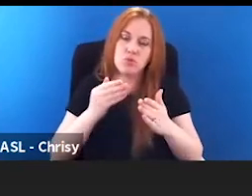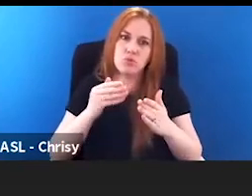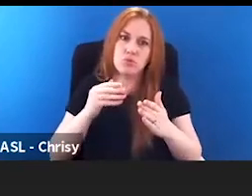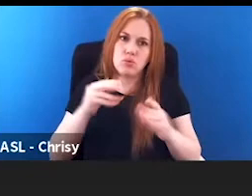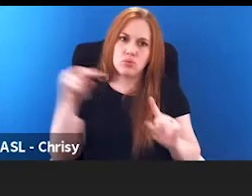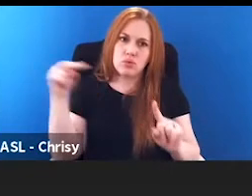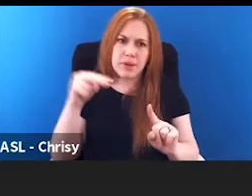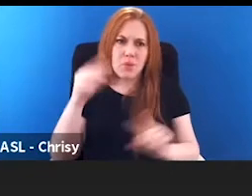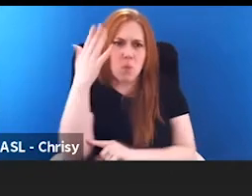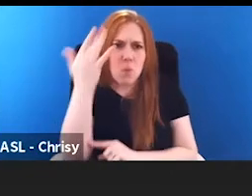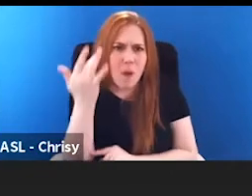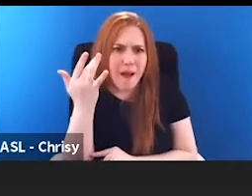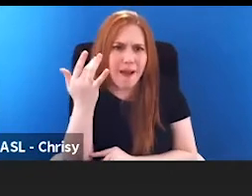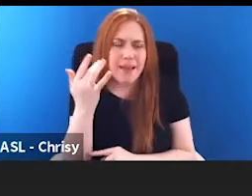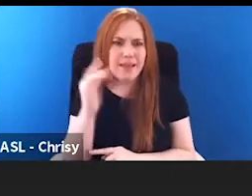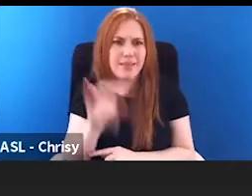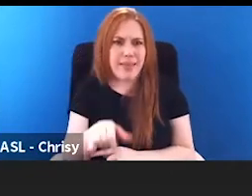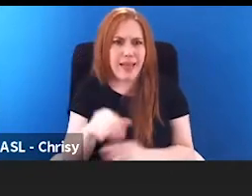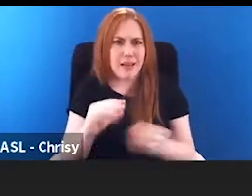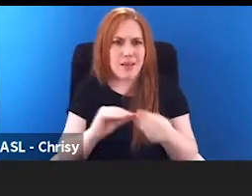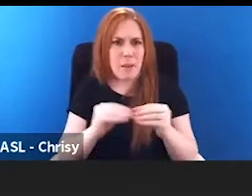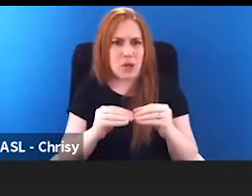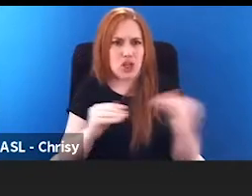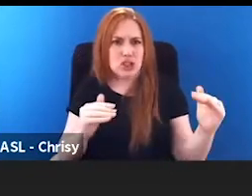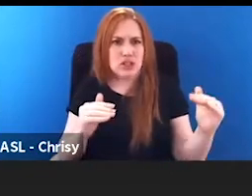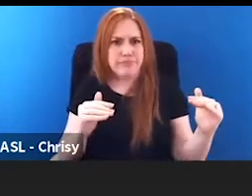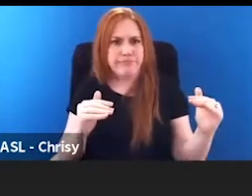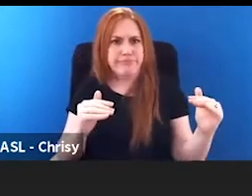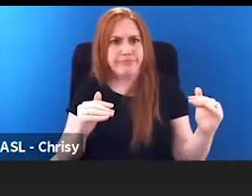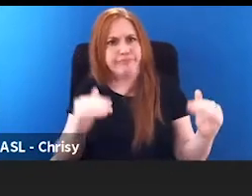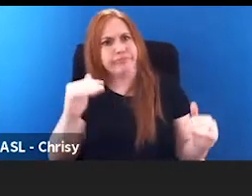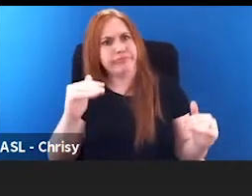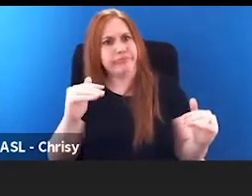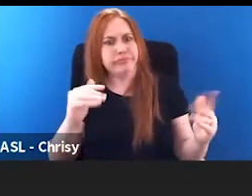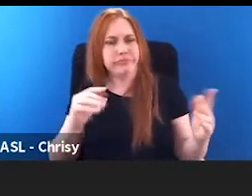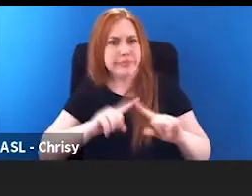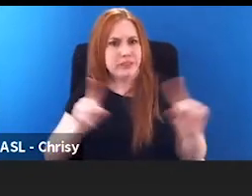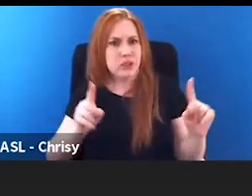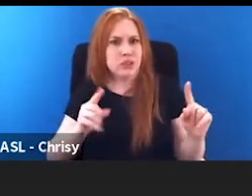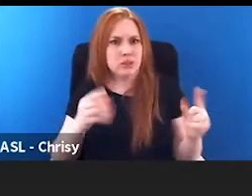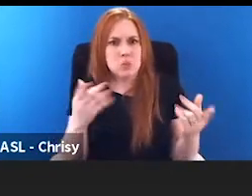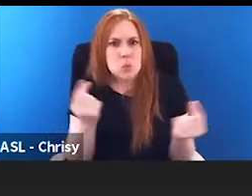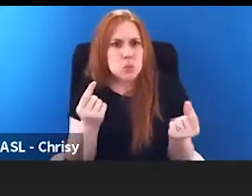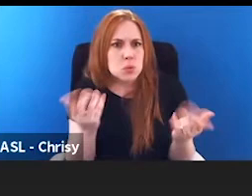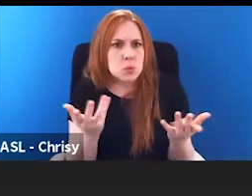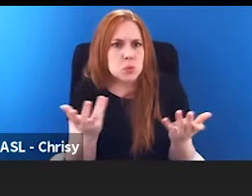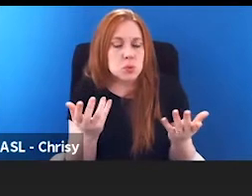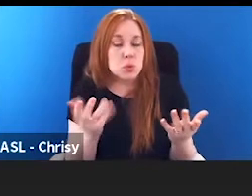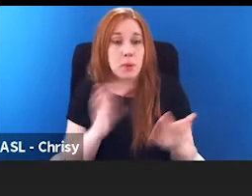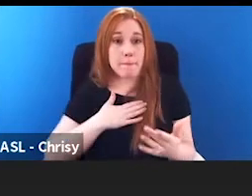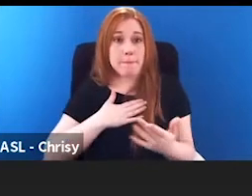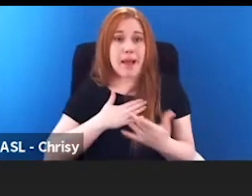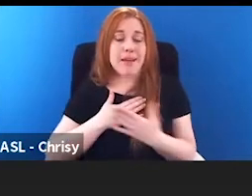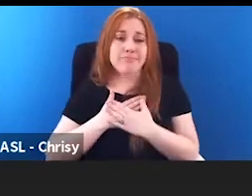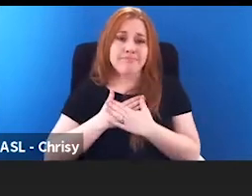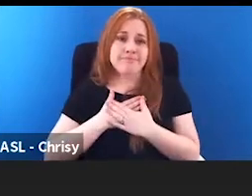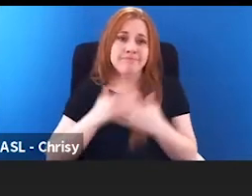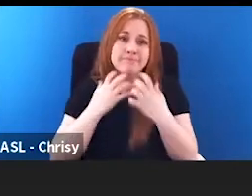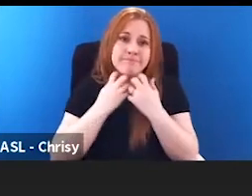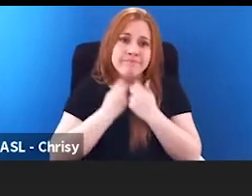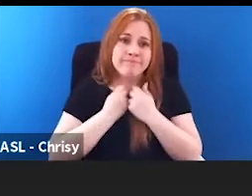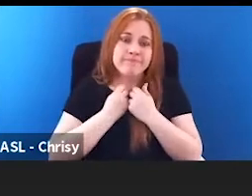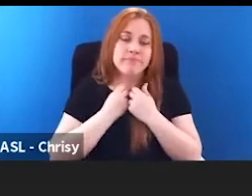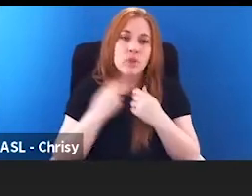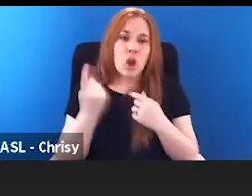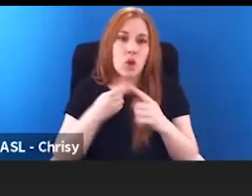why and what do we do about it, right? My passions have always been in the areas